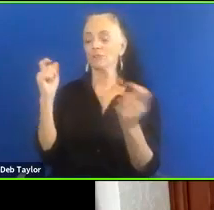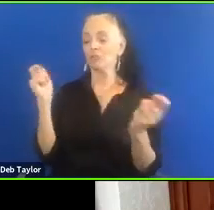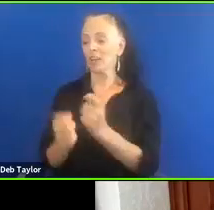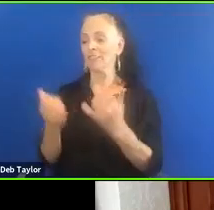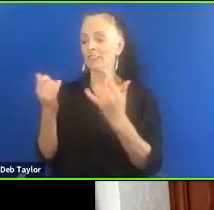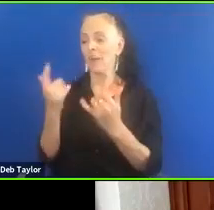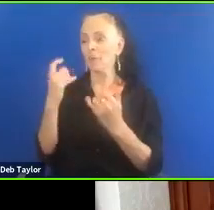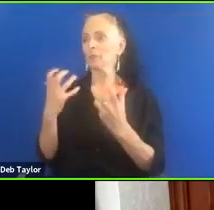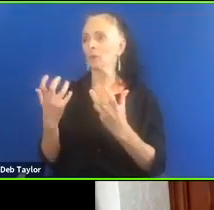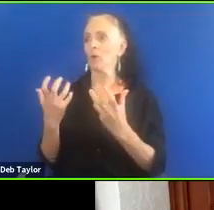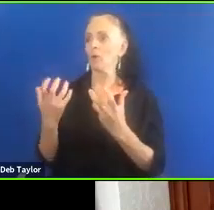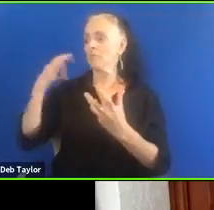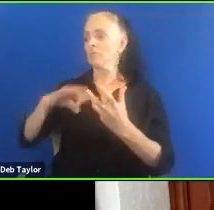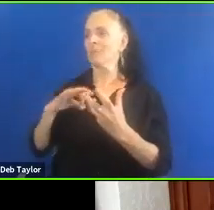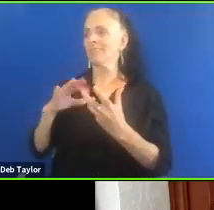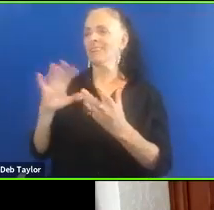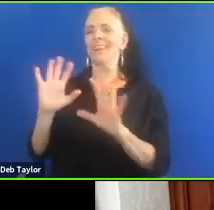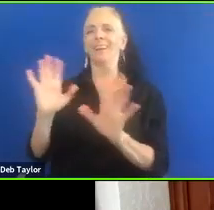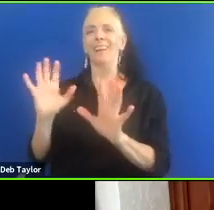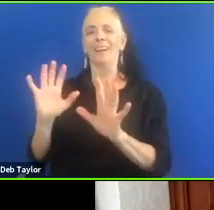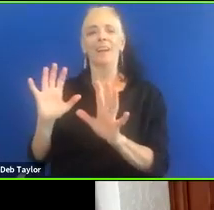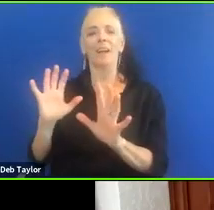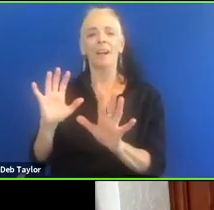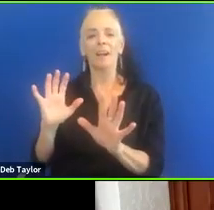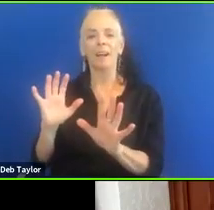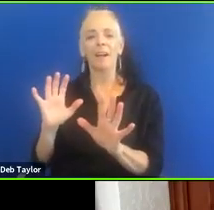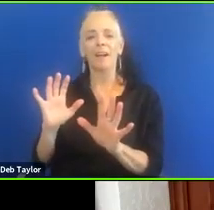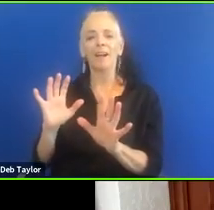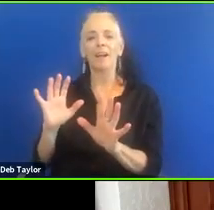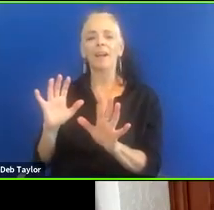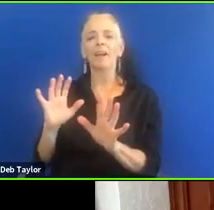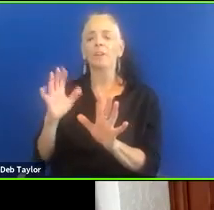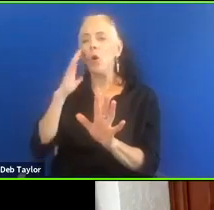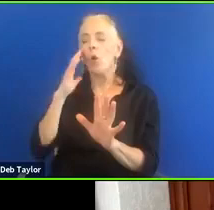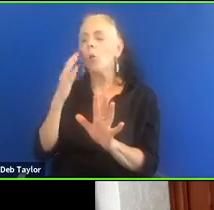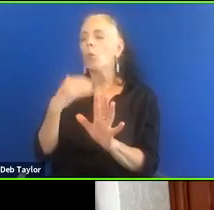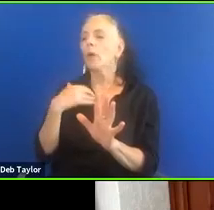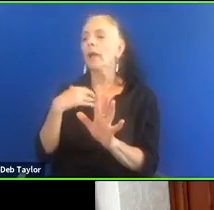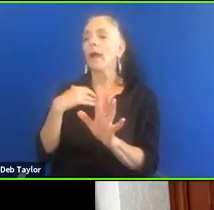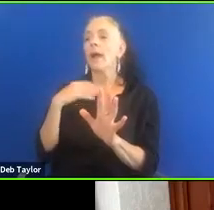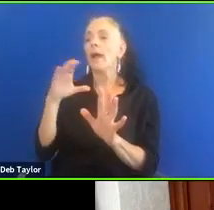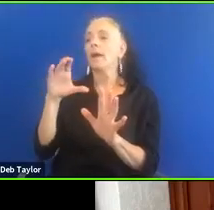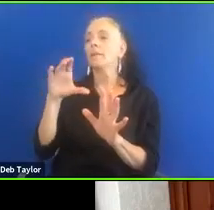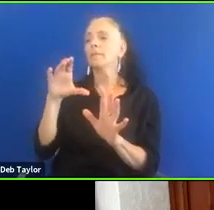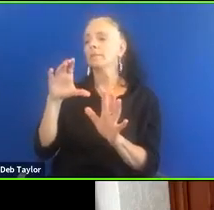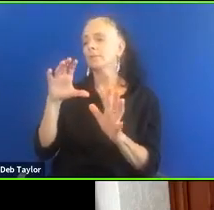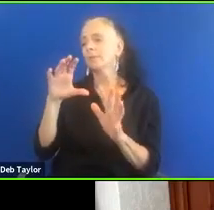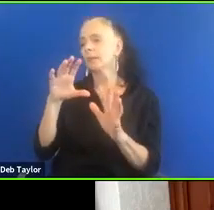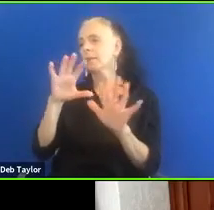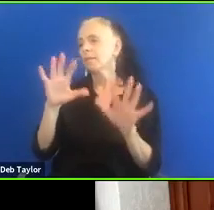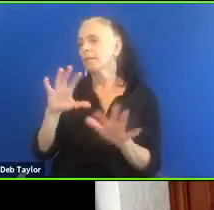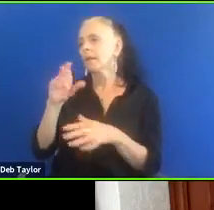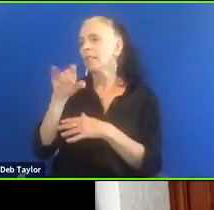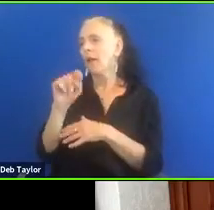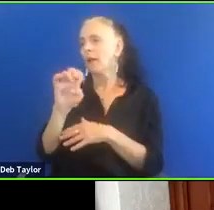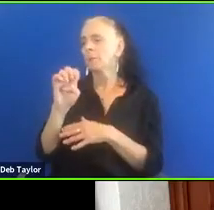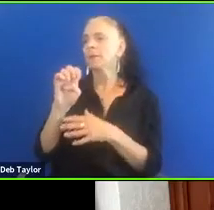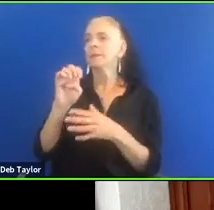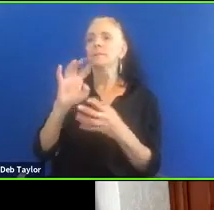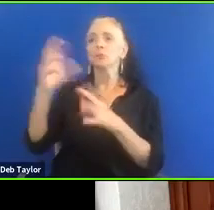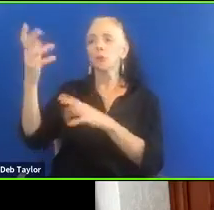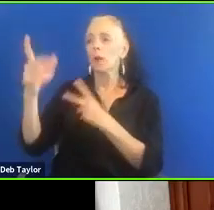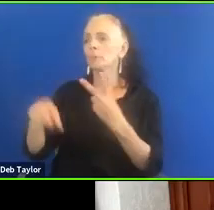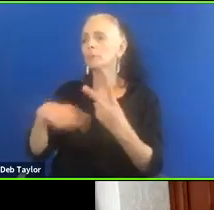Like there's a lag effect in climate disruption, there's a lag effect in COVID, and there's a lag effect